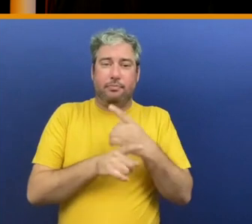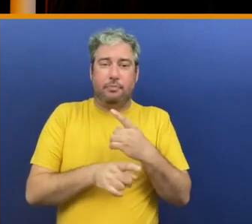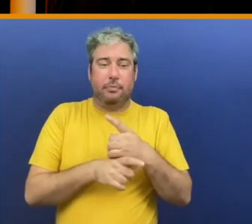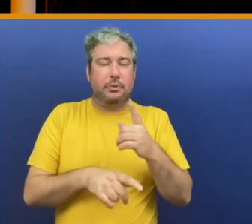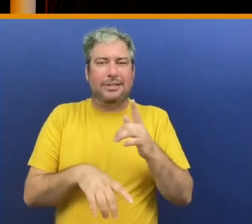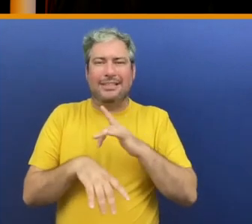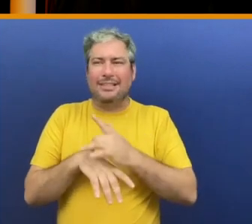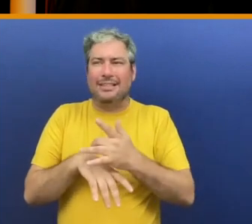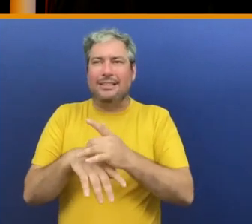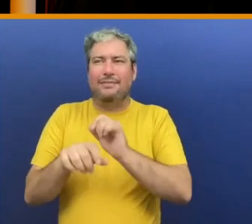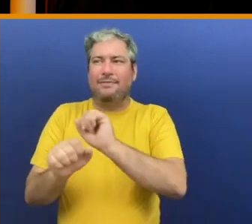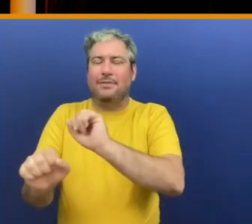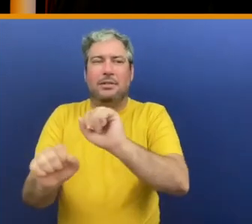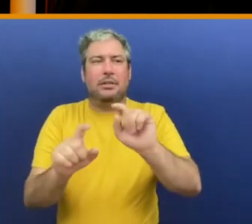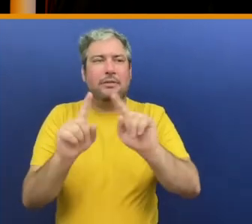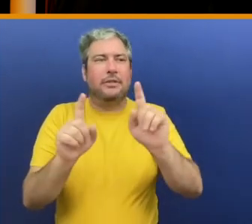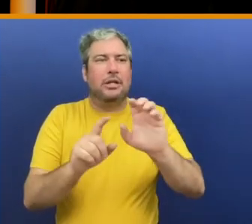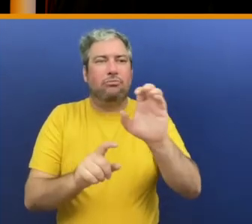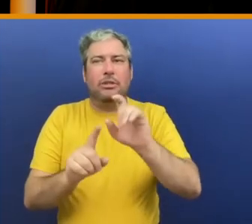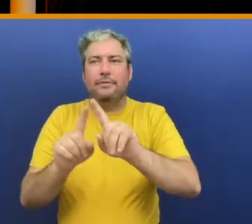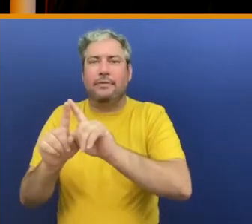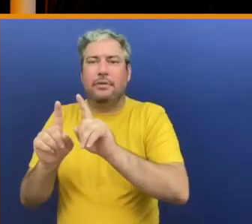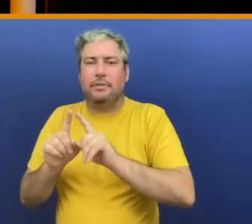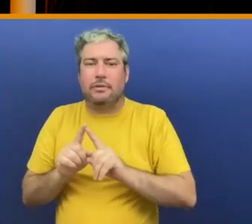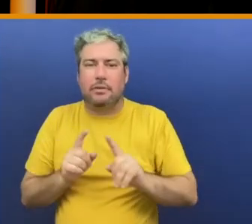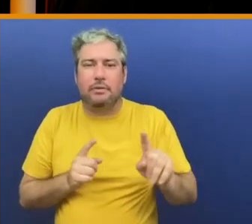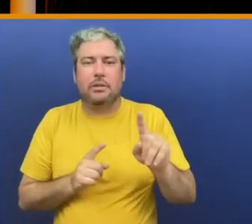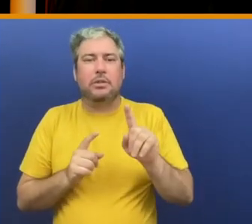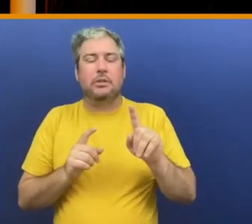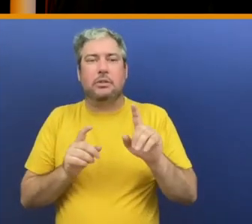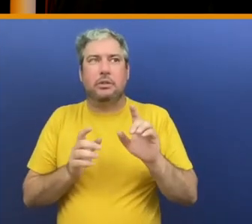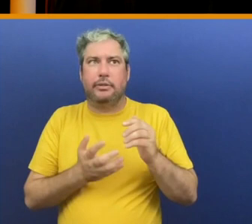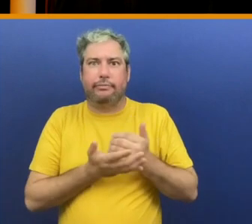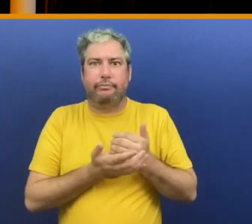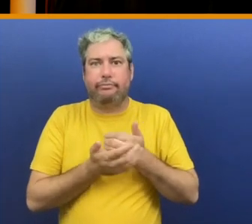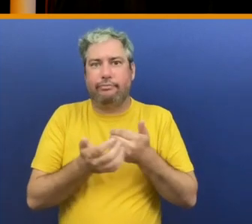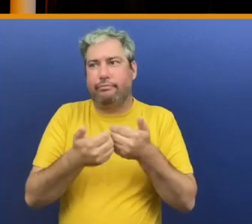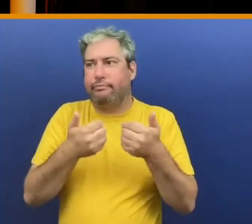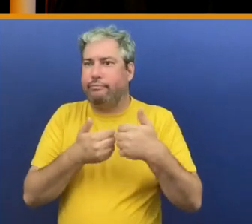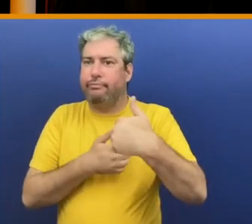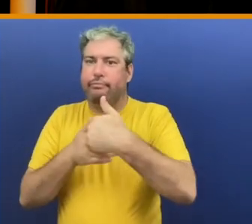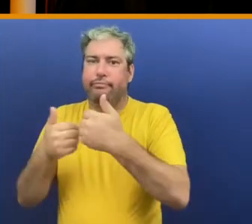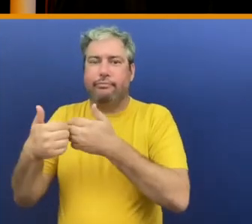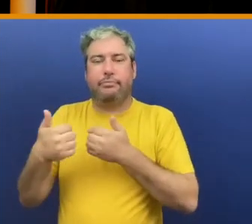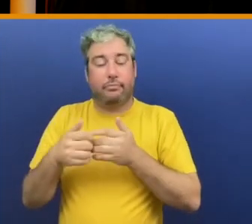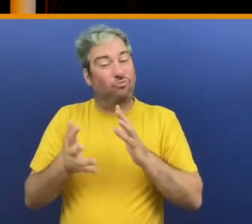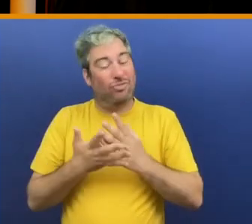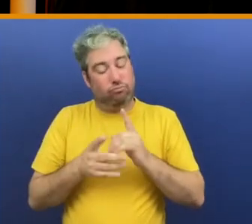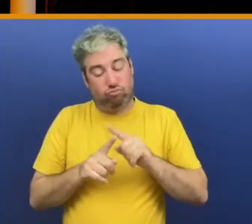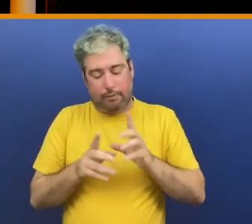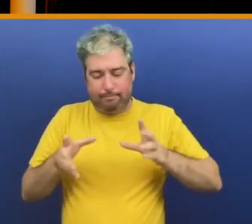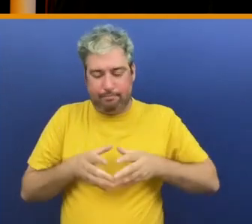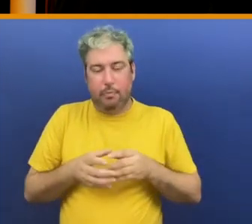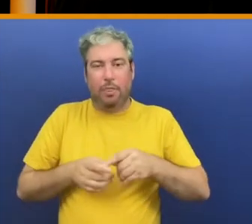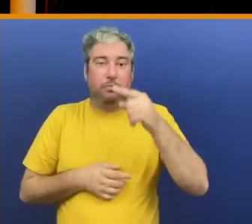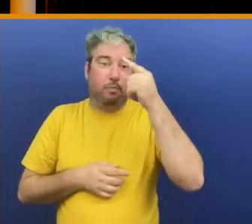protectionists. And this is what we're trying to do with this motion. The negotiation for free trade must be transparent.